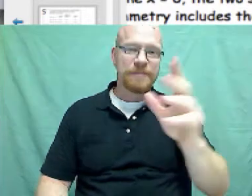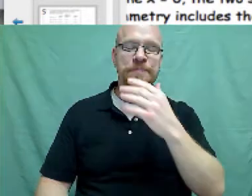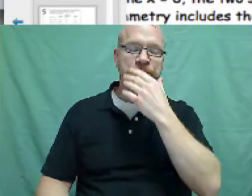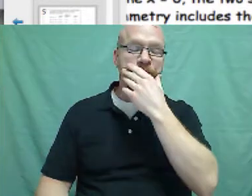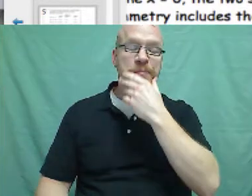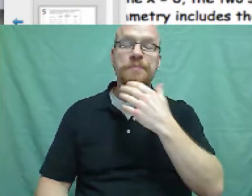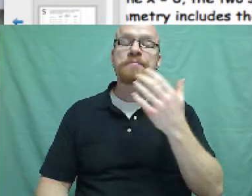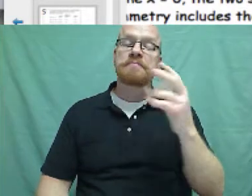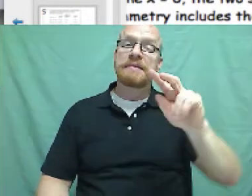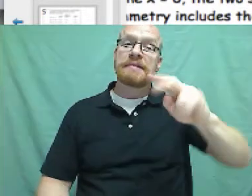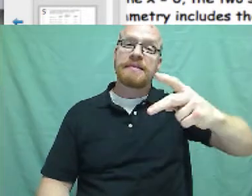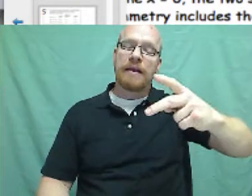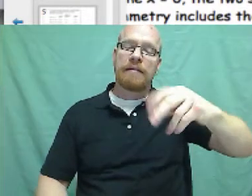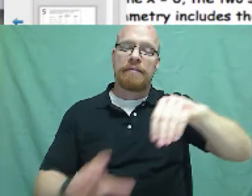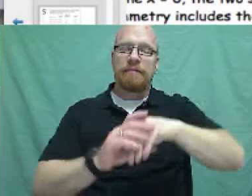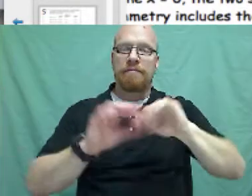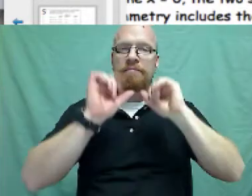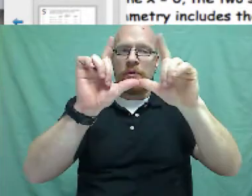Hello. Okay,